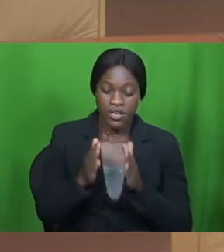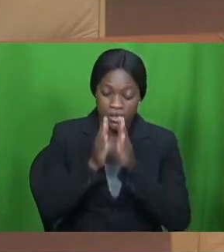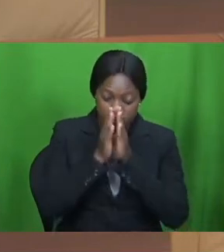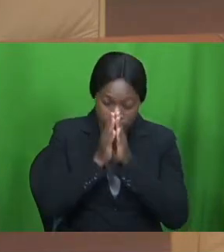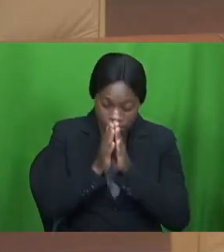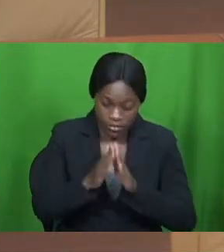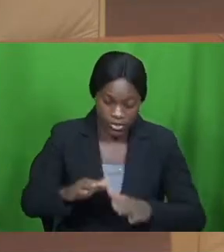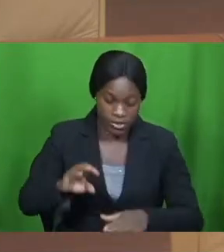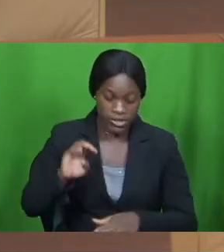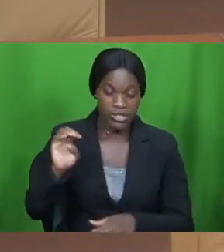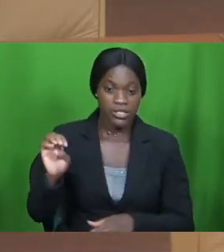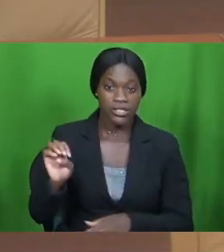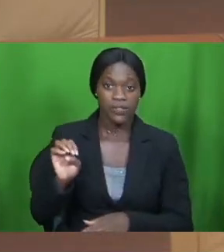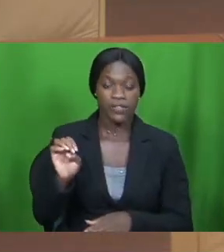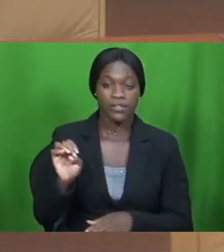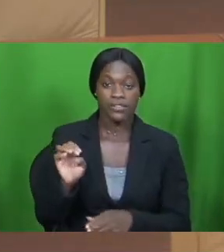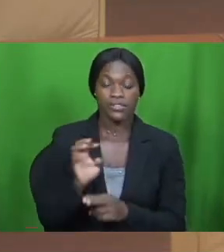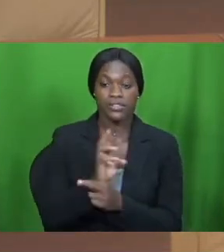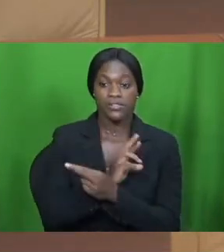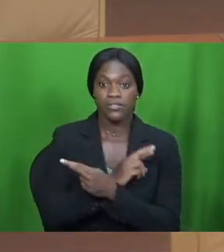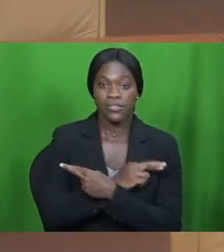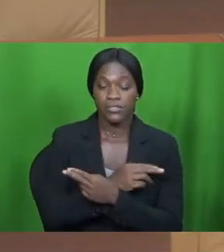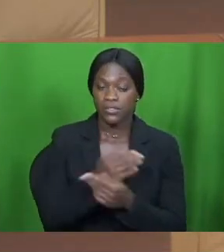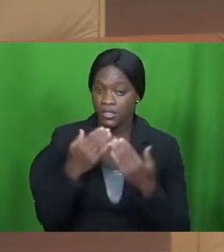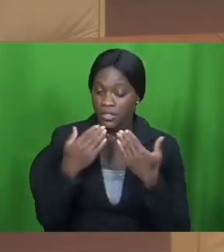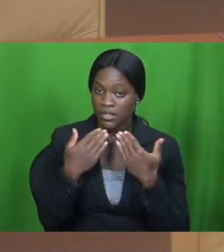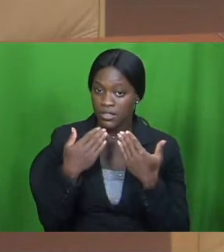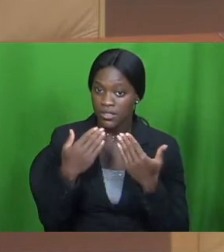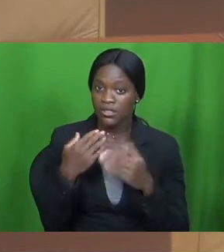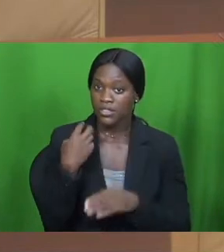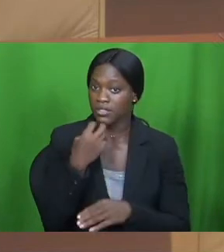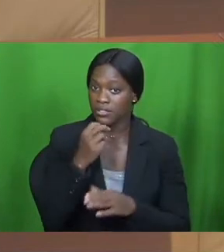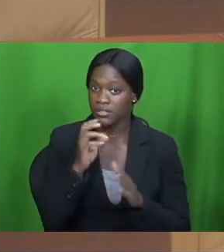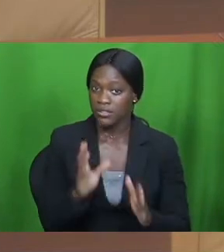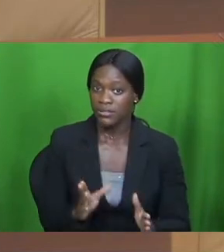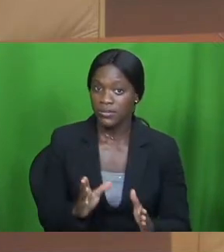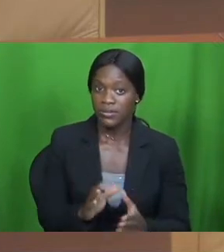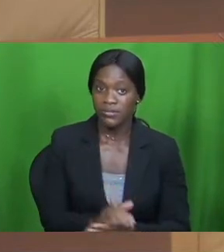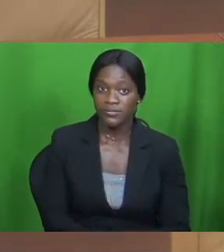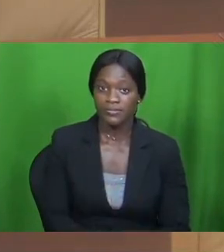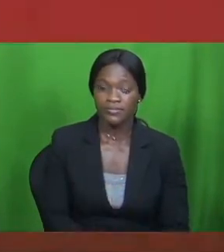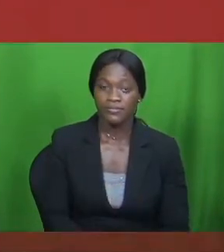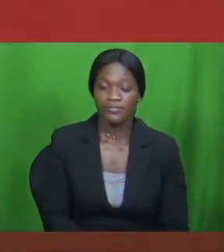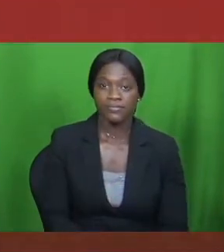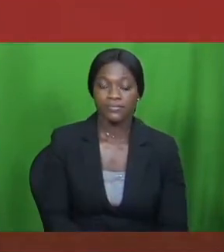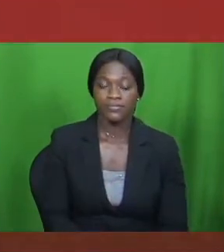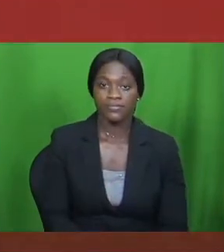eternal glorious rest. I thank you very much, Mr. Speaker.